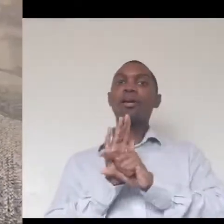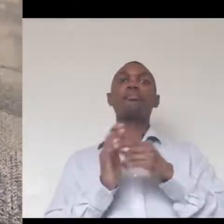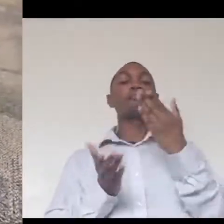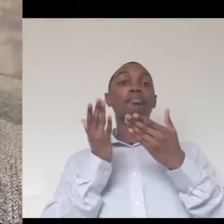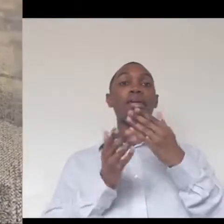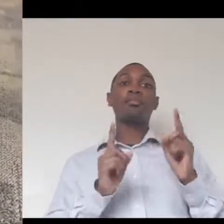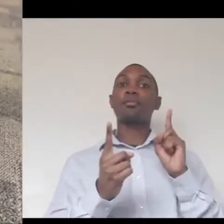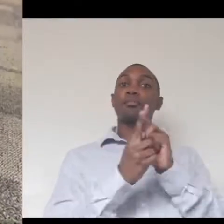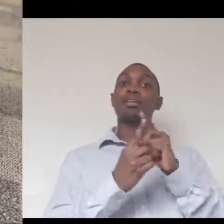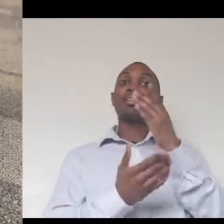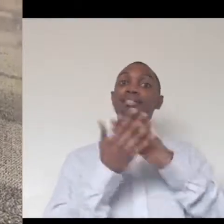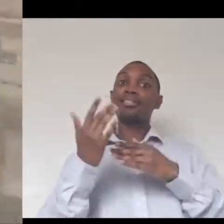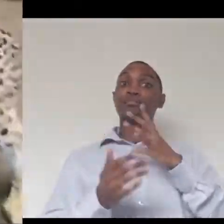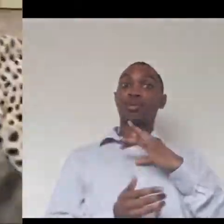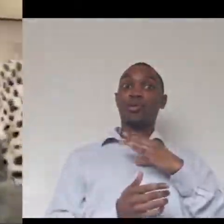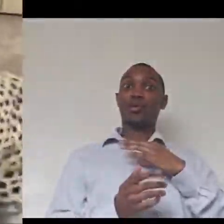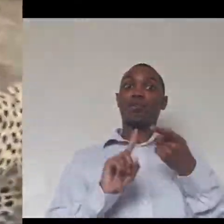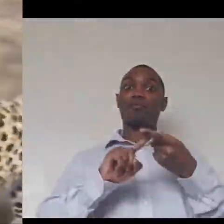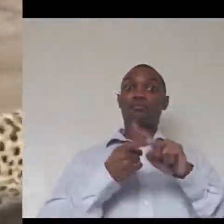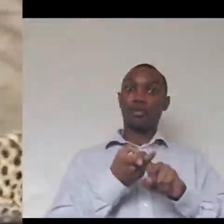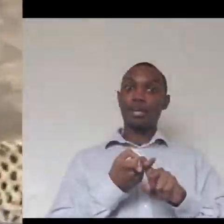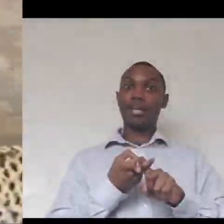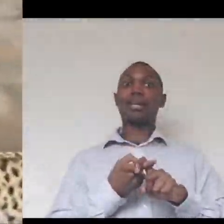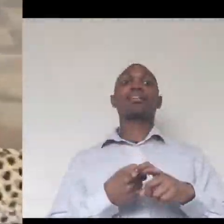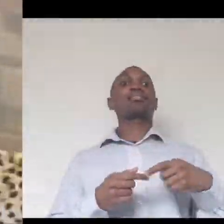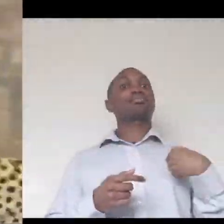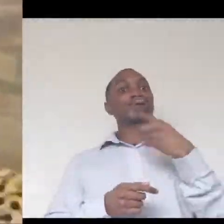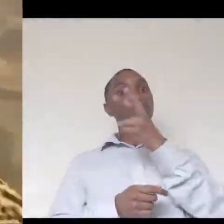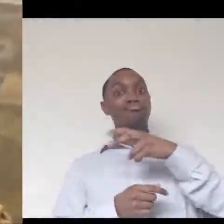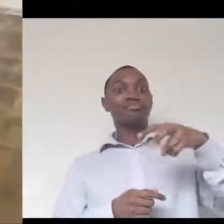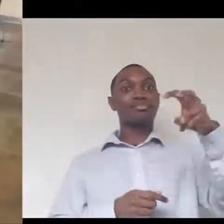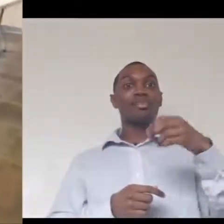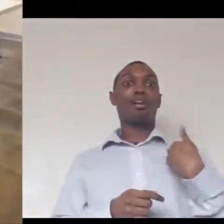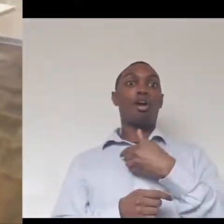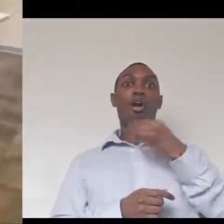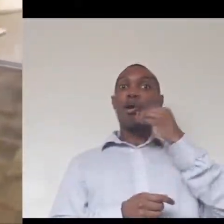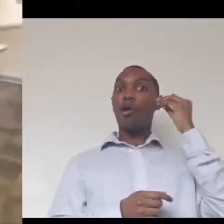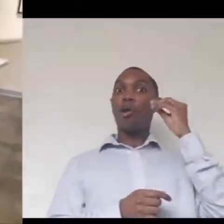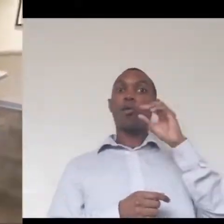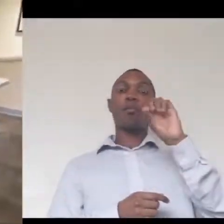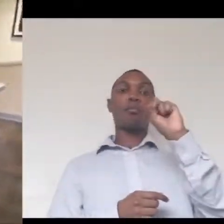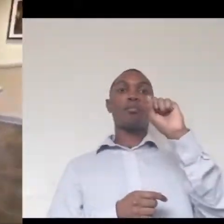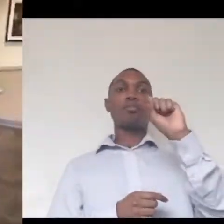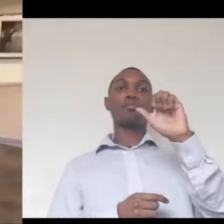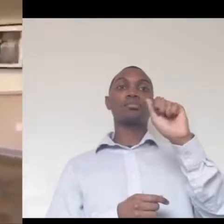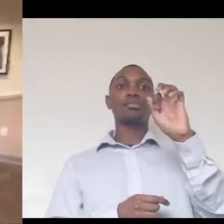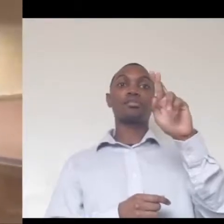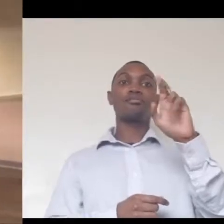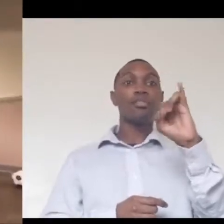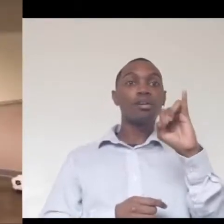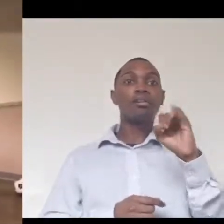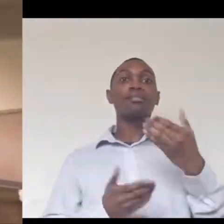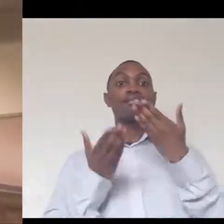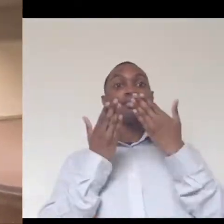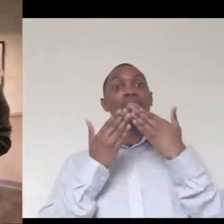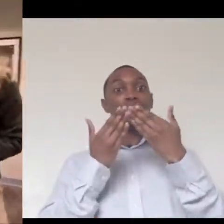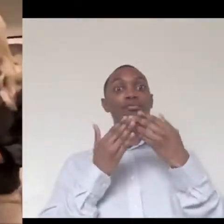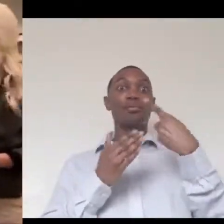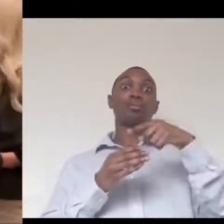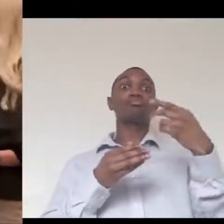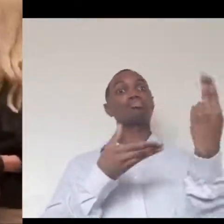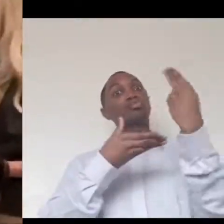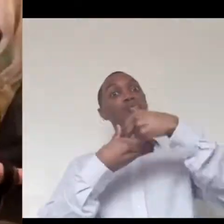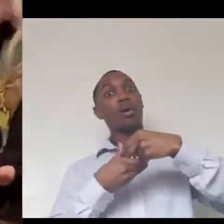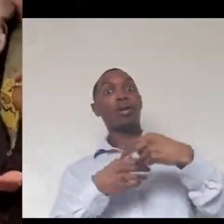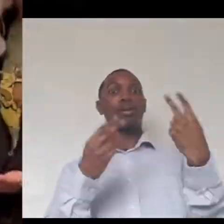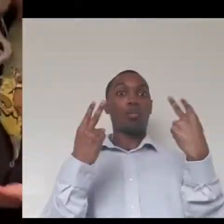go throughout this little adventure in our home safari. So thank you so much for tuning in and for joining us. We're gonna